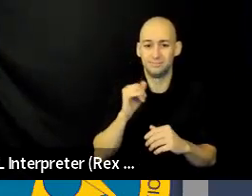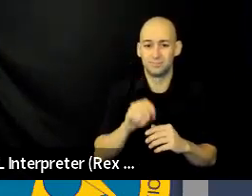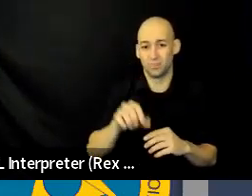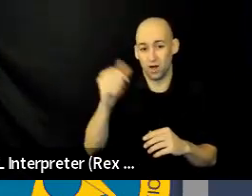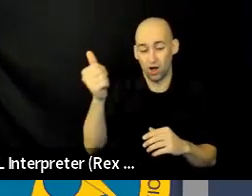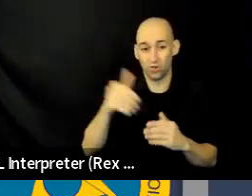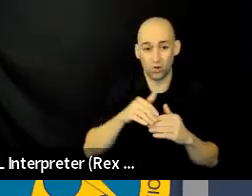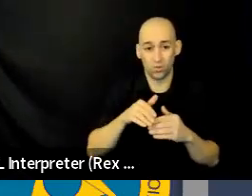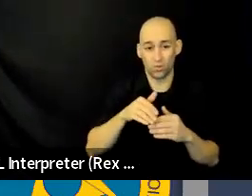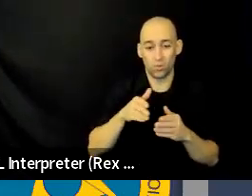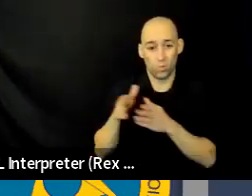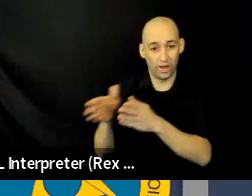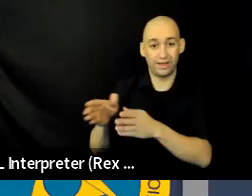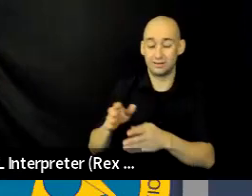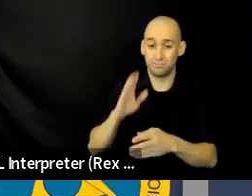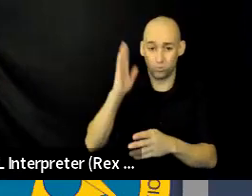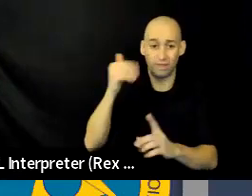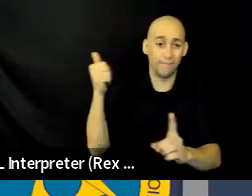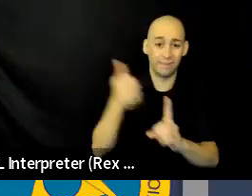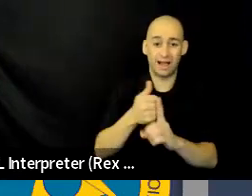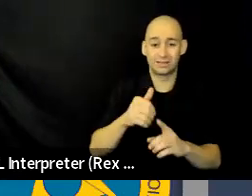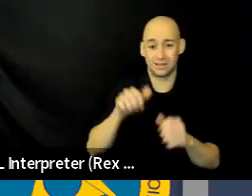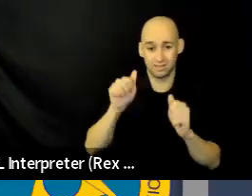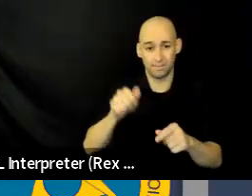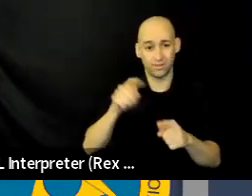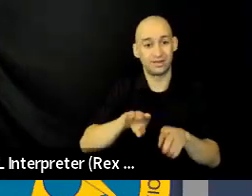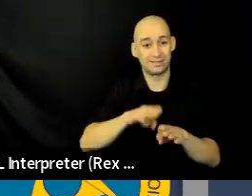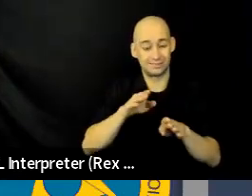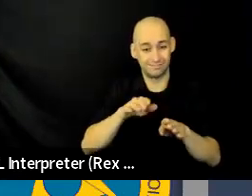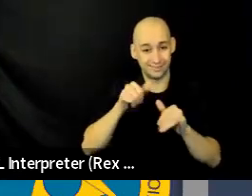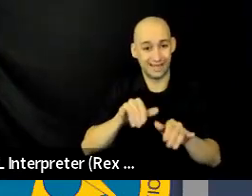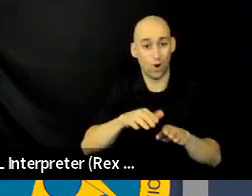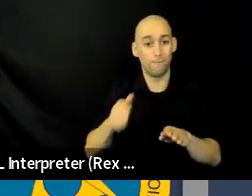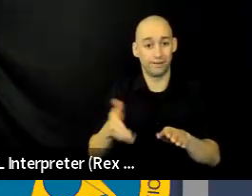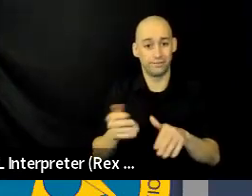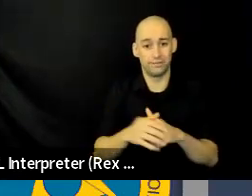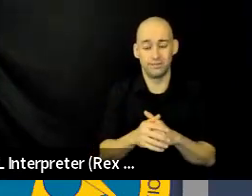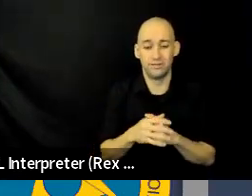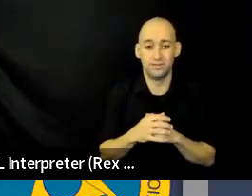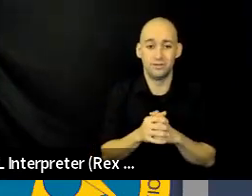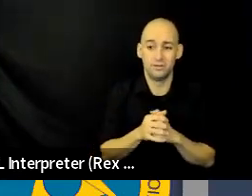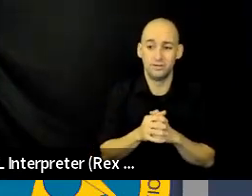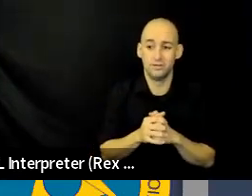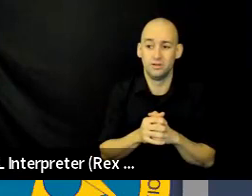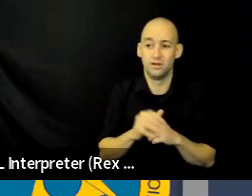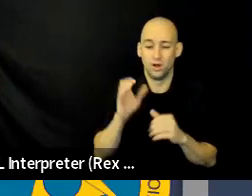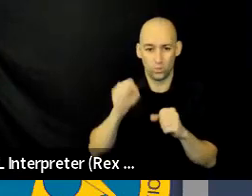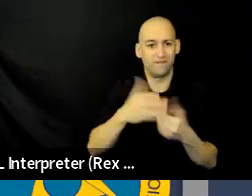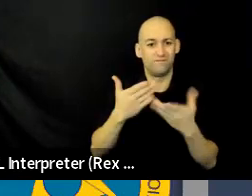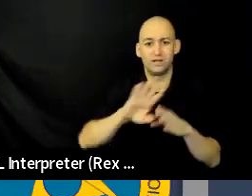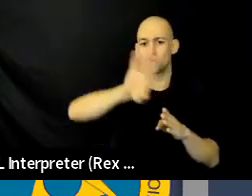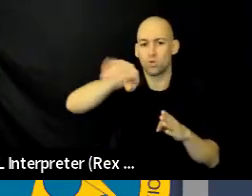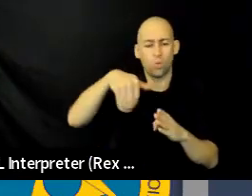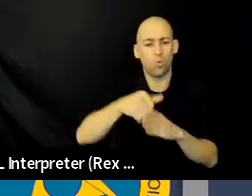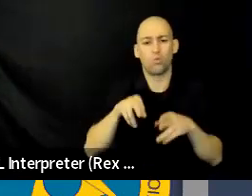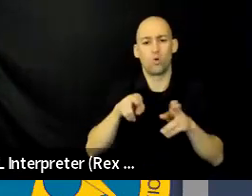facility while that's being constructed. With the undercrossing to the south, we can build the frontage road and literally complete the whole frontage road